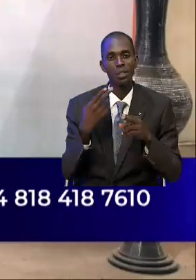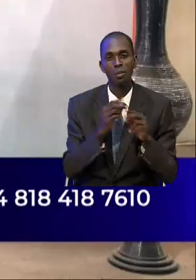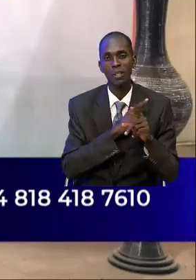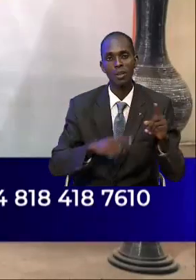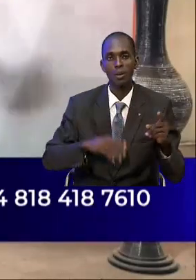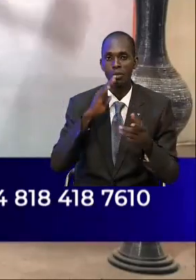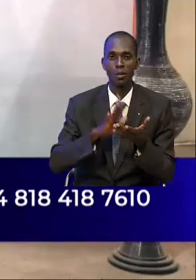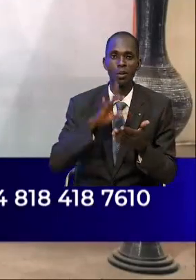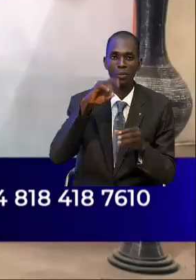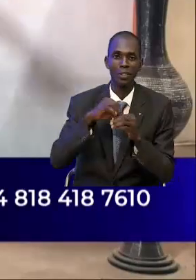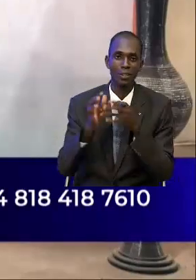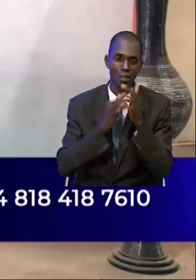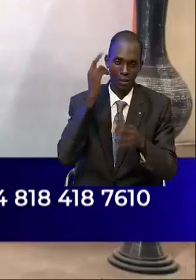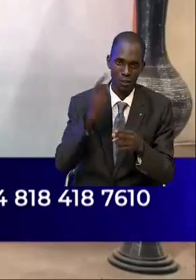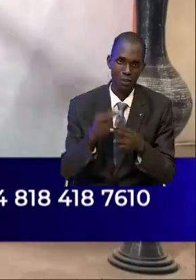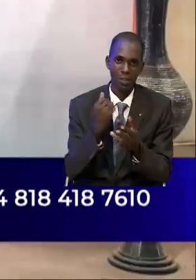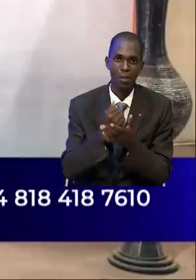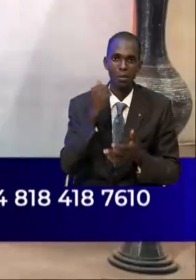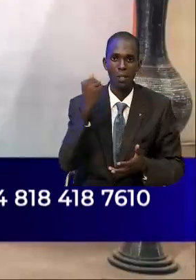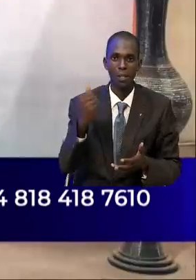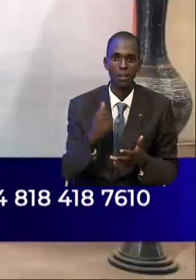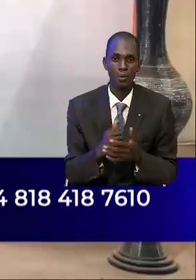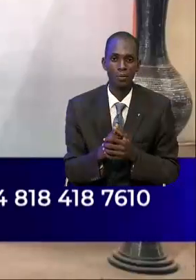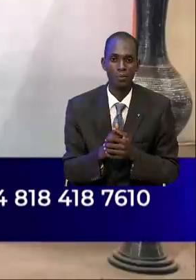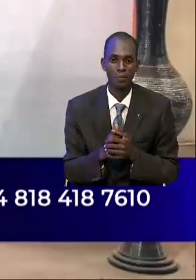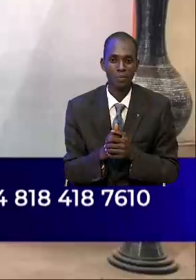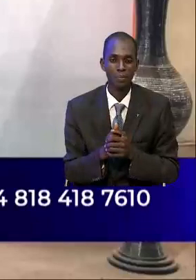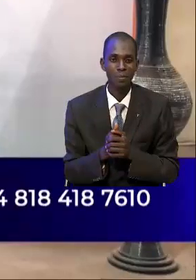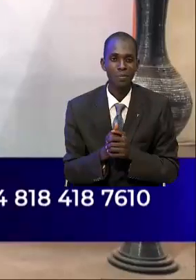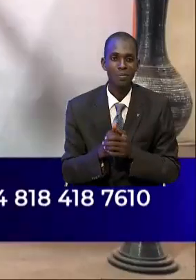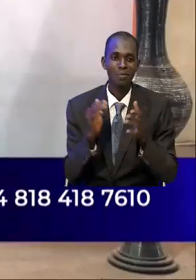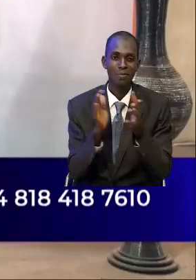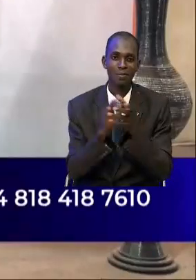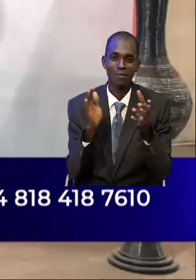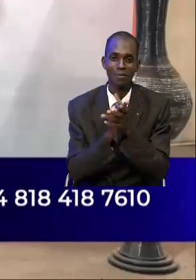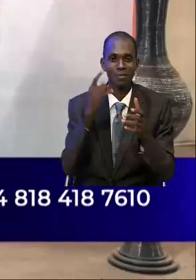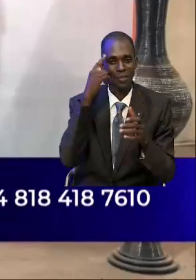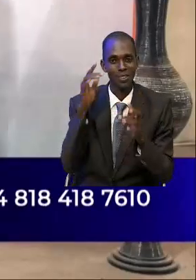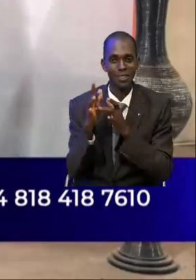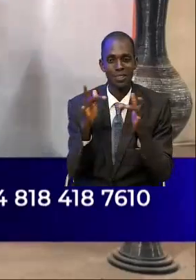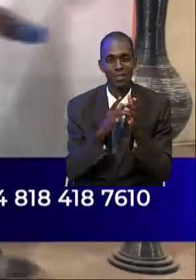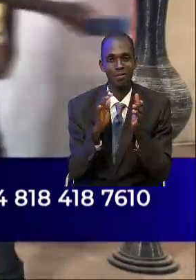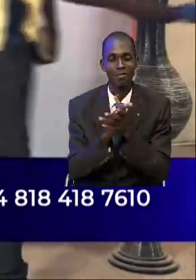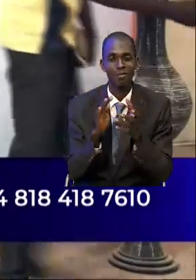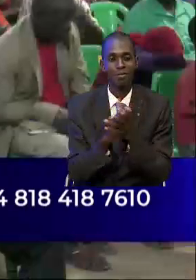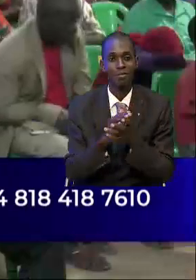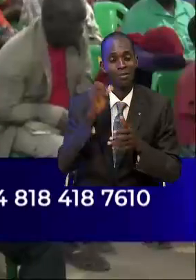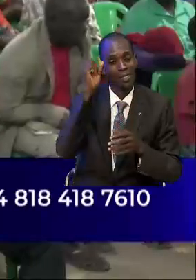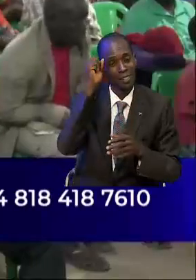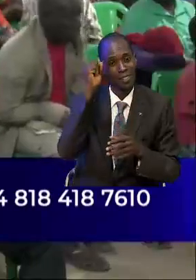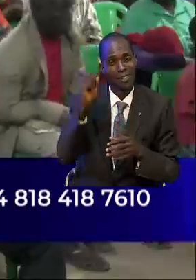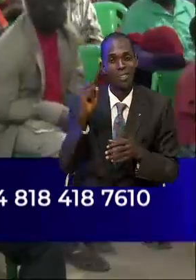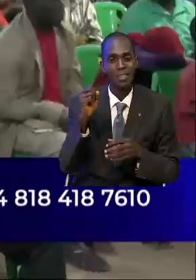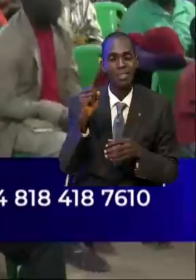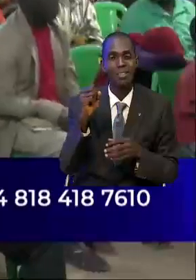my heart. May the men of the Lord be glorified in Jesus' name. Amen. Put your hand together